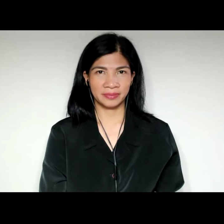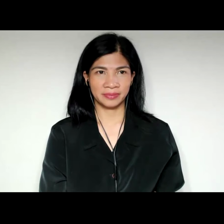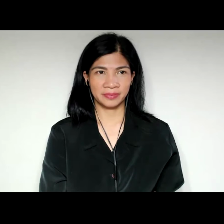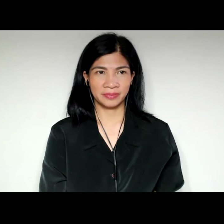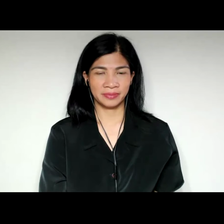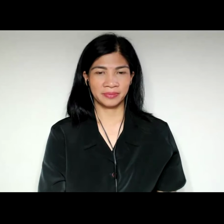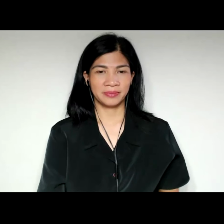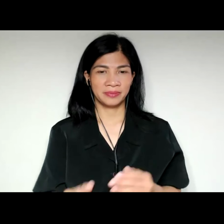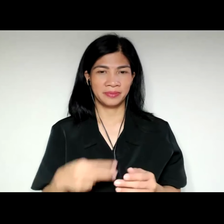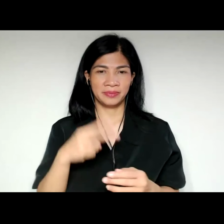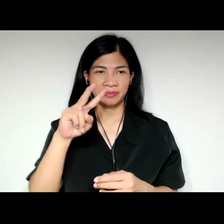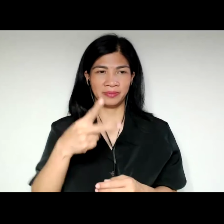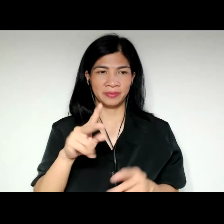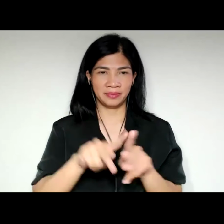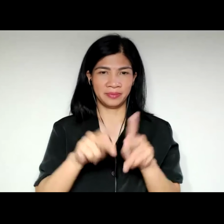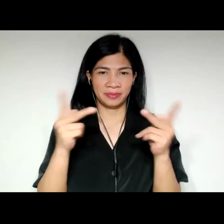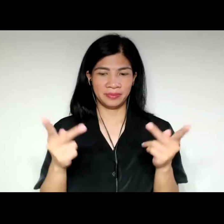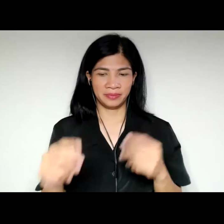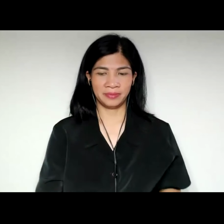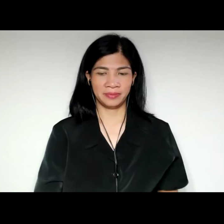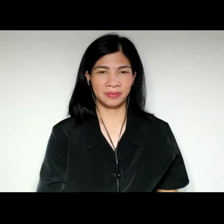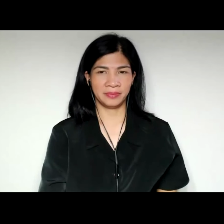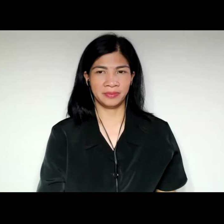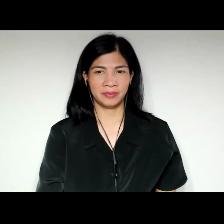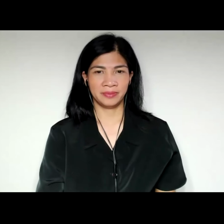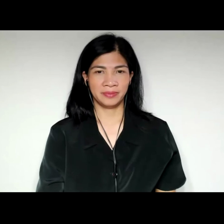Now moving on to the second page.